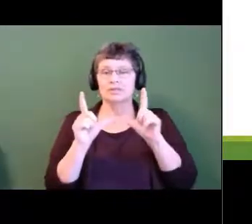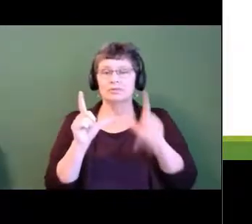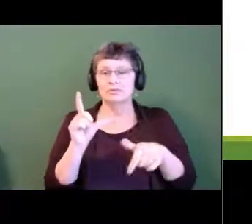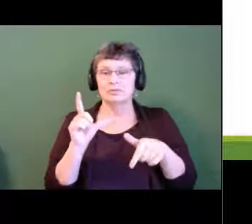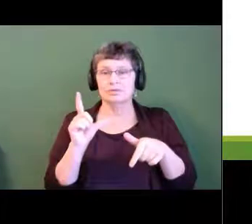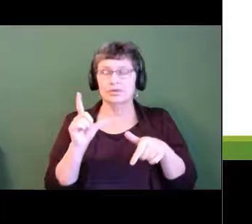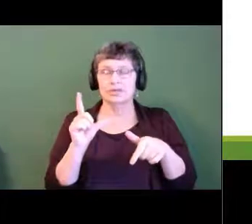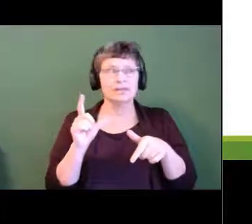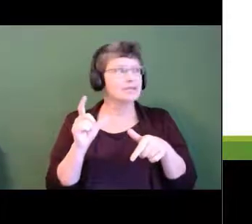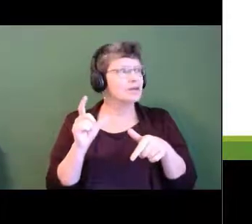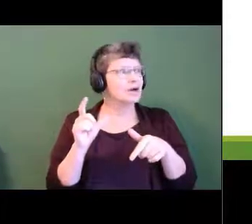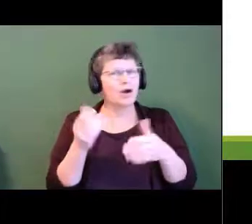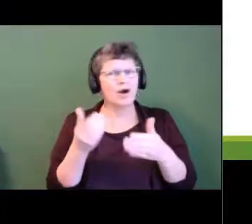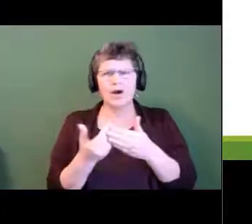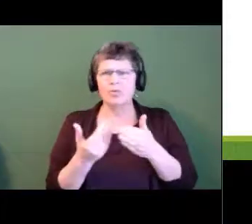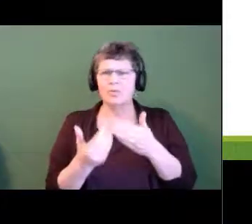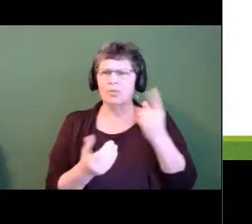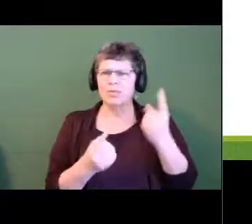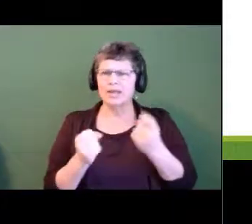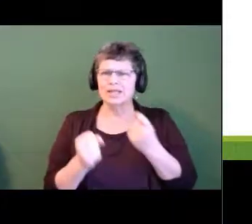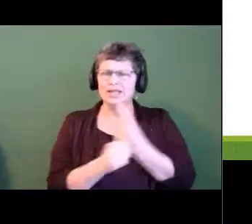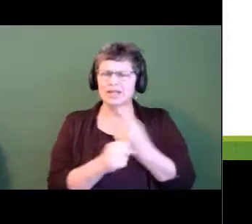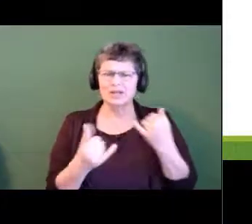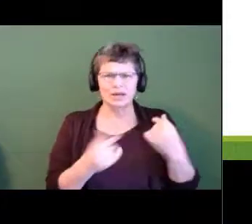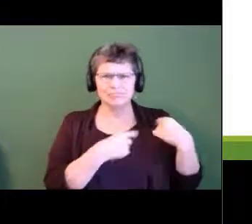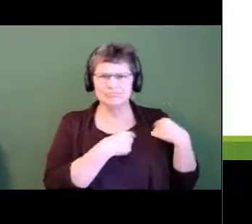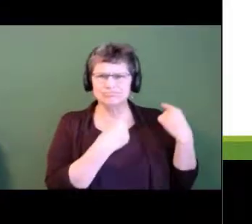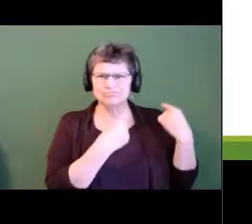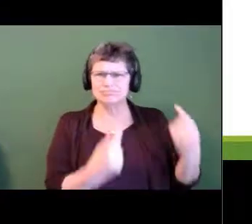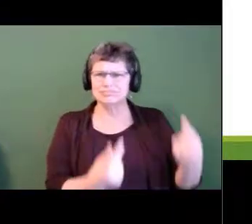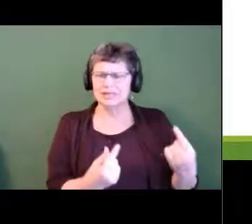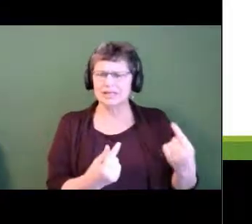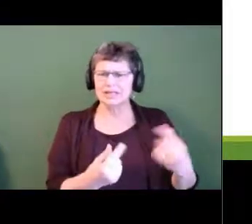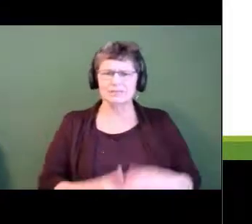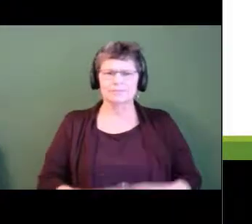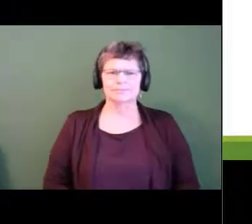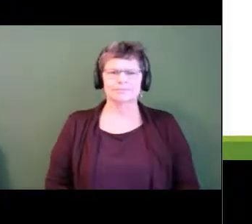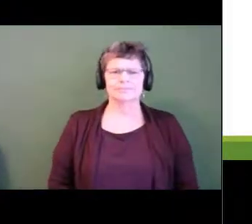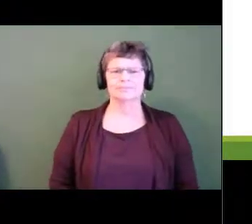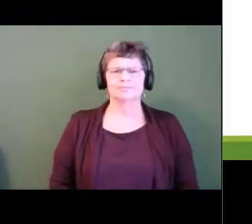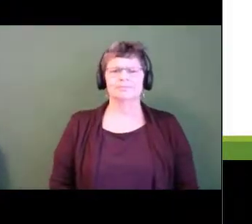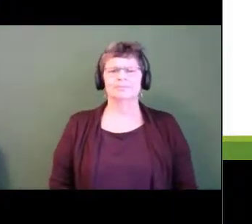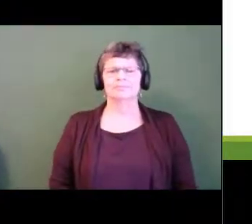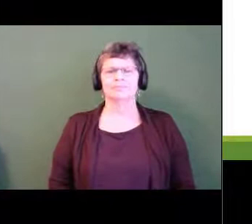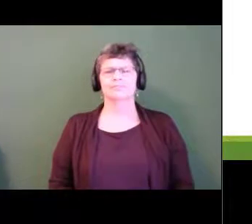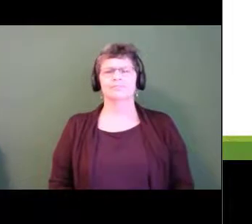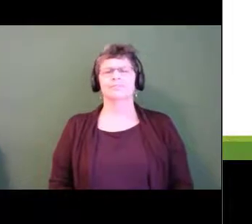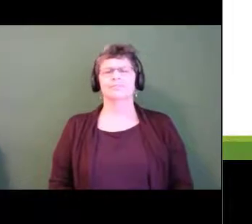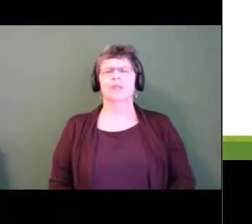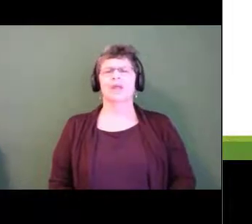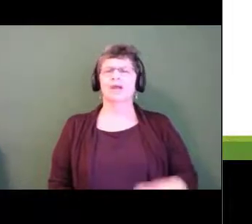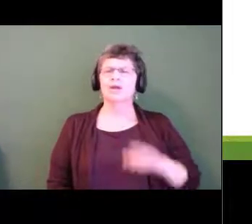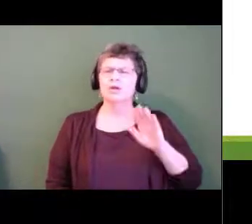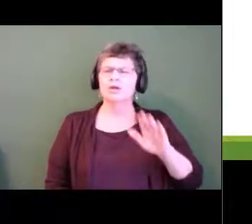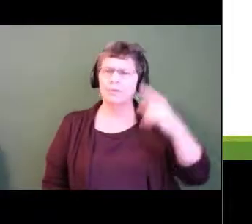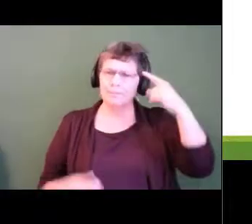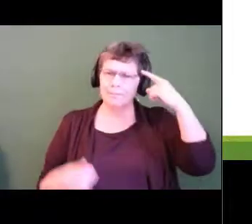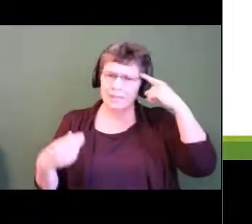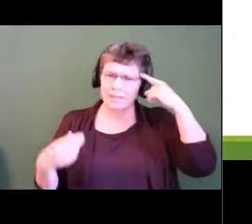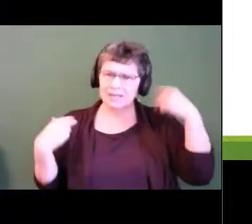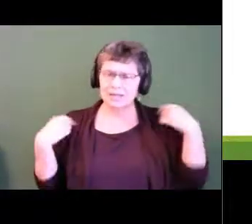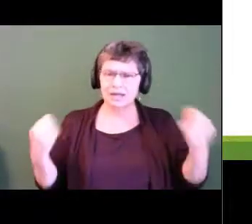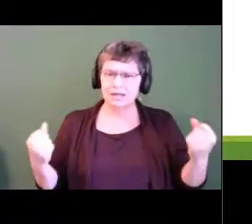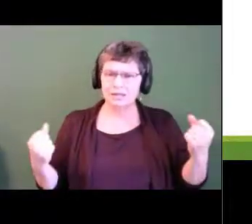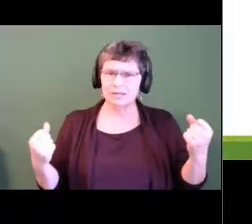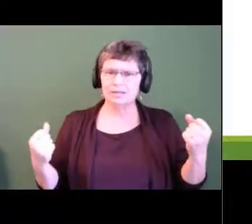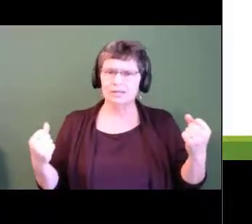a year. The need to manage stress and to cultivate positive mental health and emotional health has never been greater